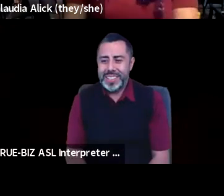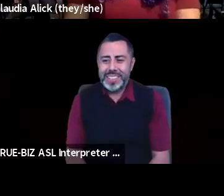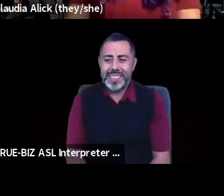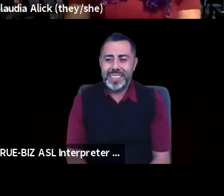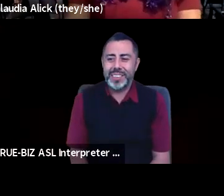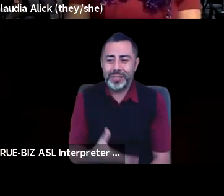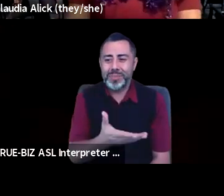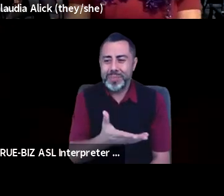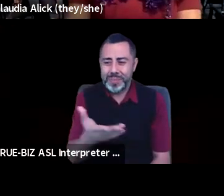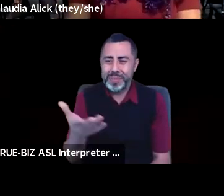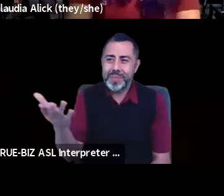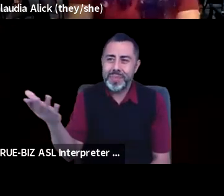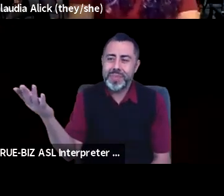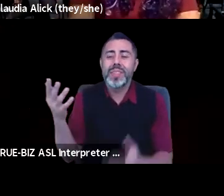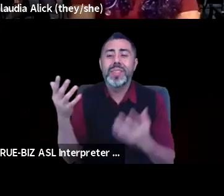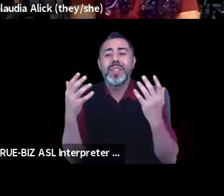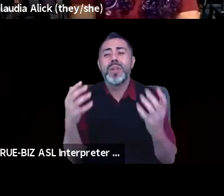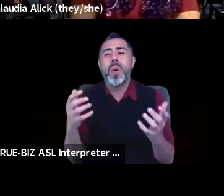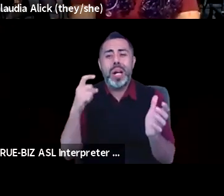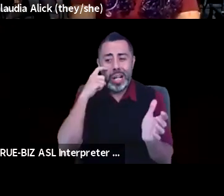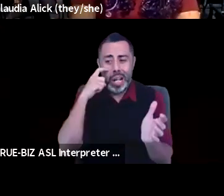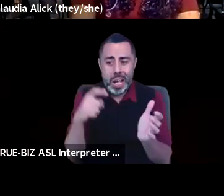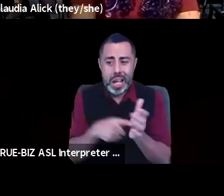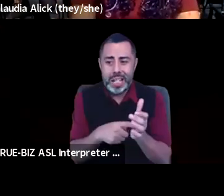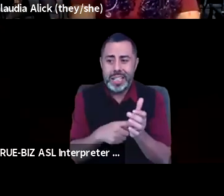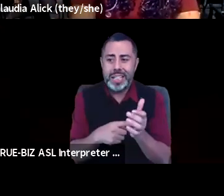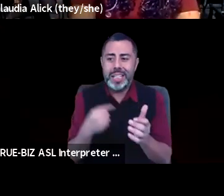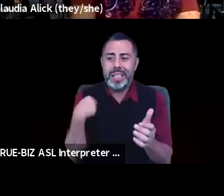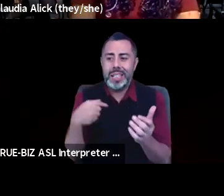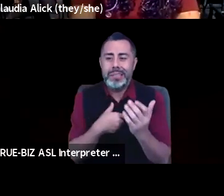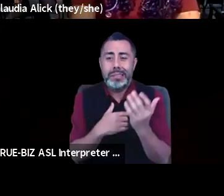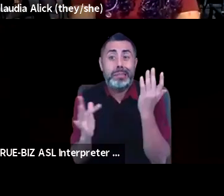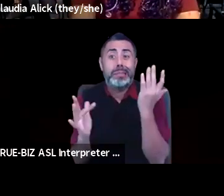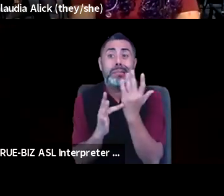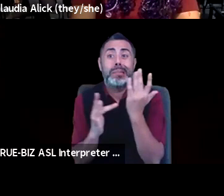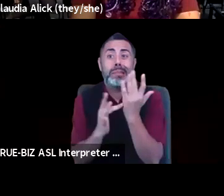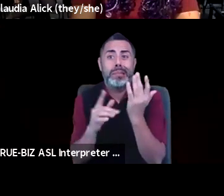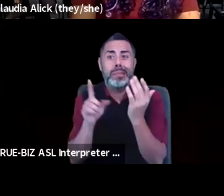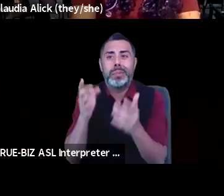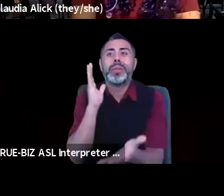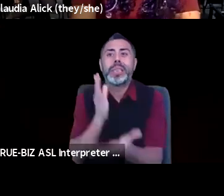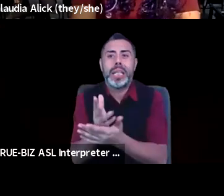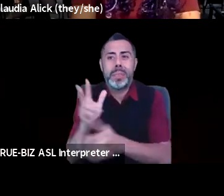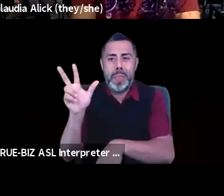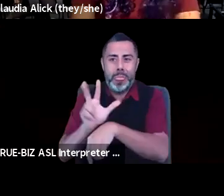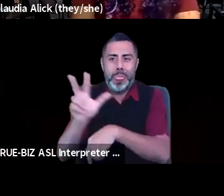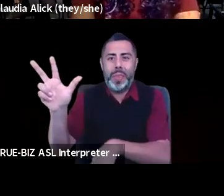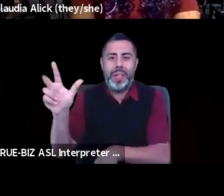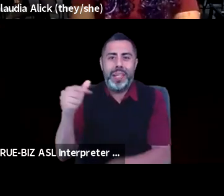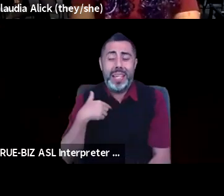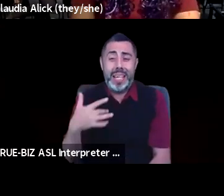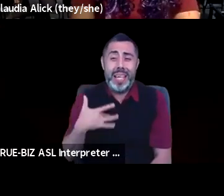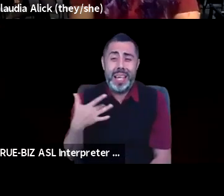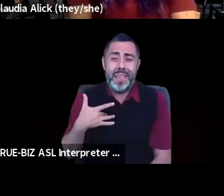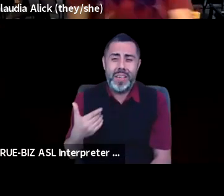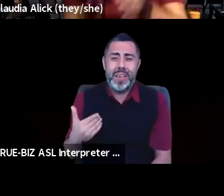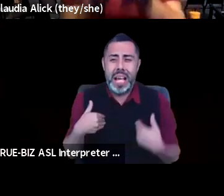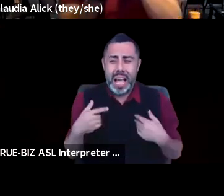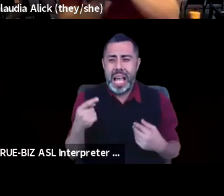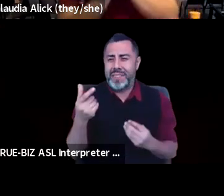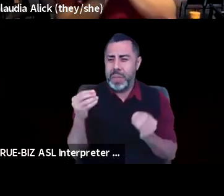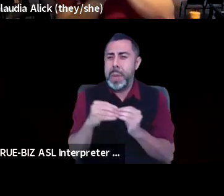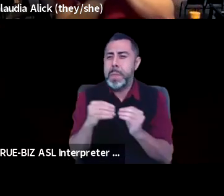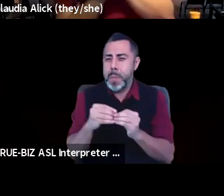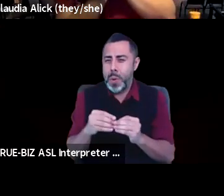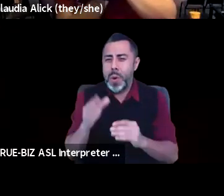You all, I want to acknowledge that we were technically supposed to stop at 3, and I feel like there's a little bit more I want to dig